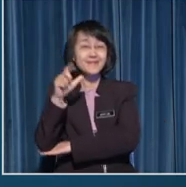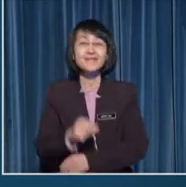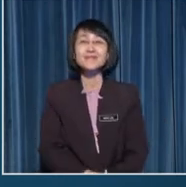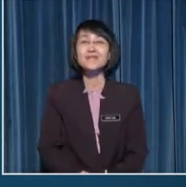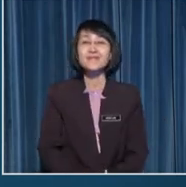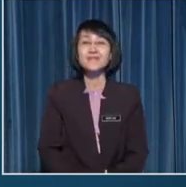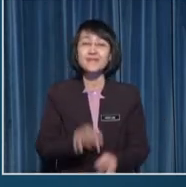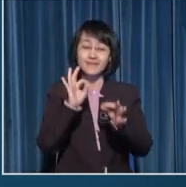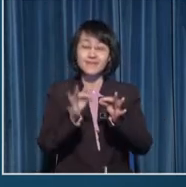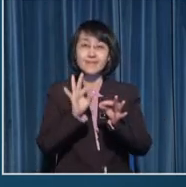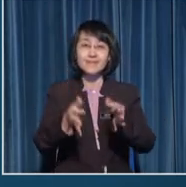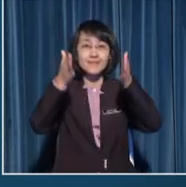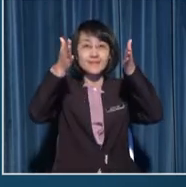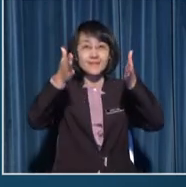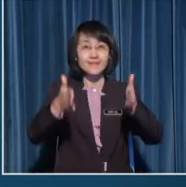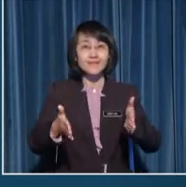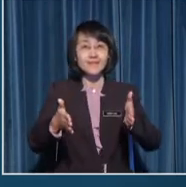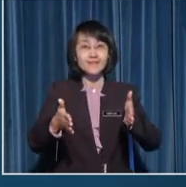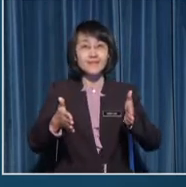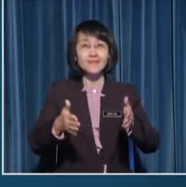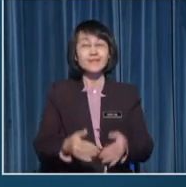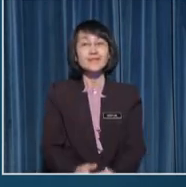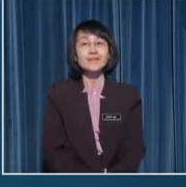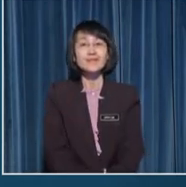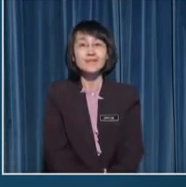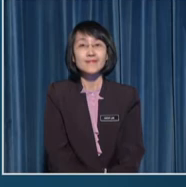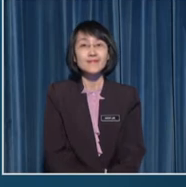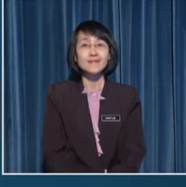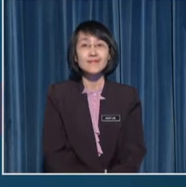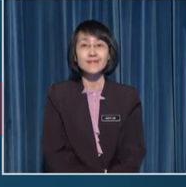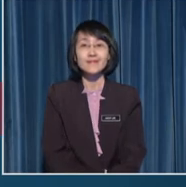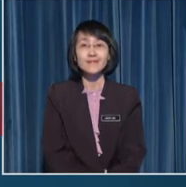our sign language interpreter.